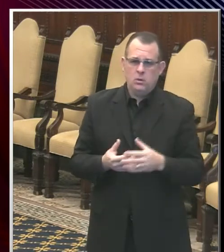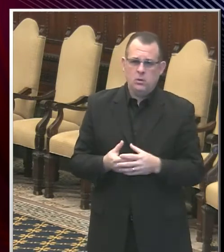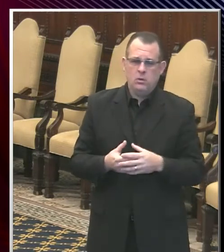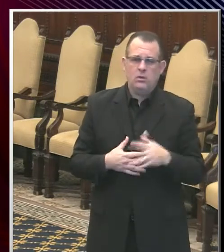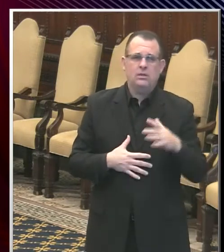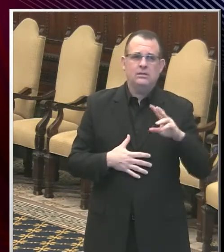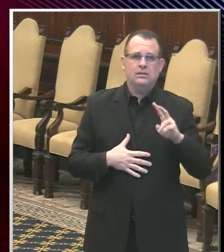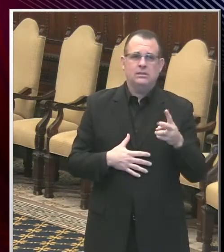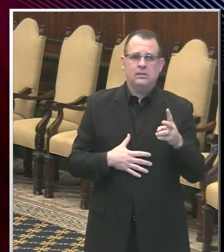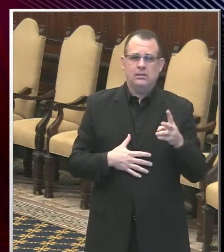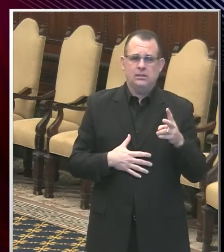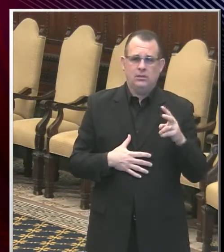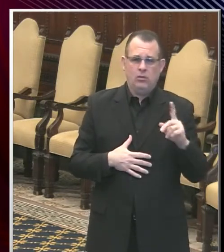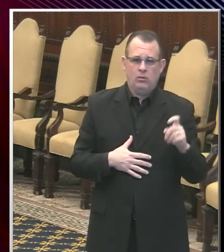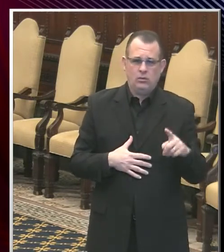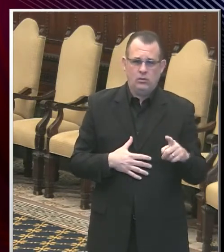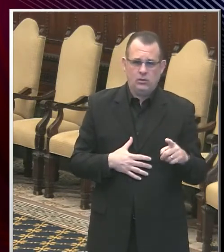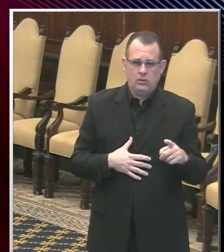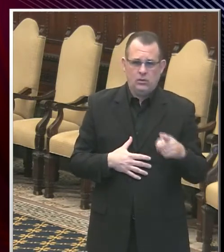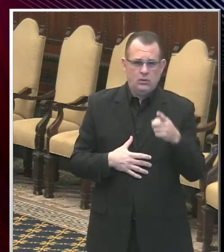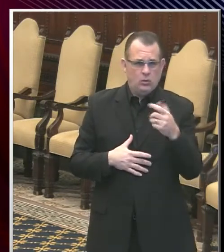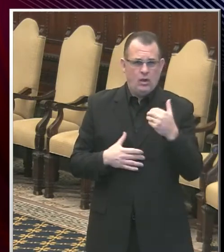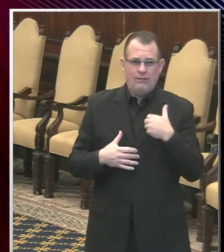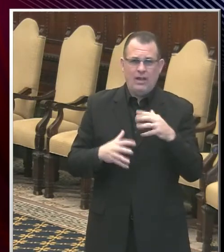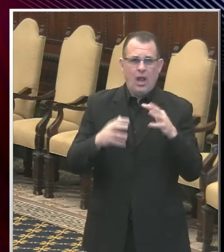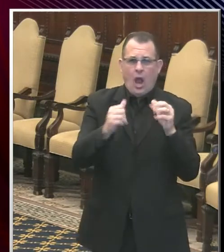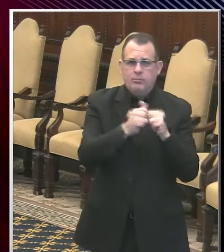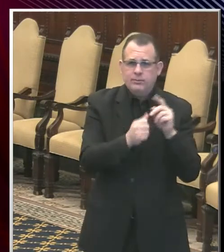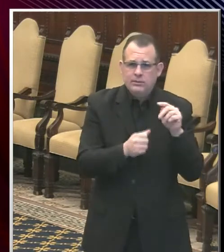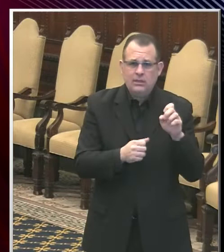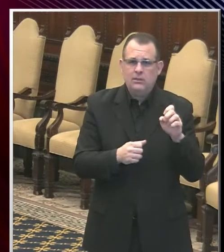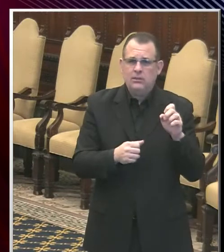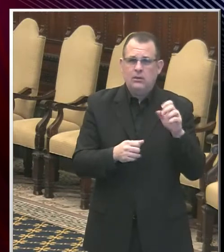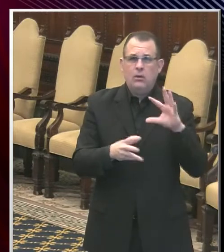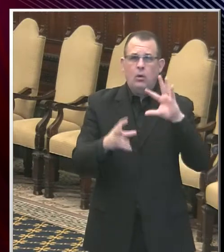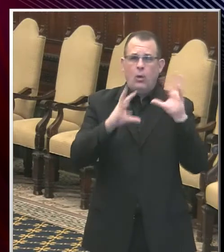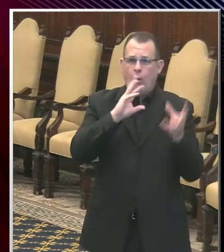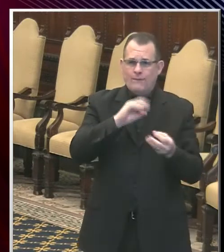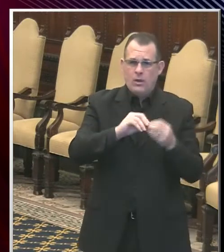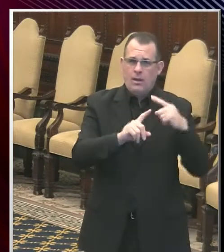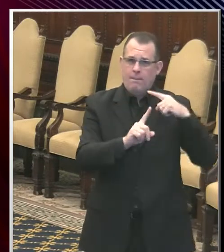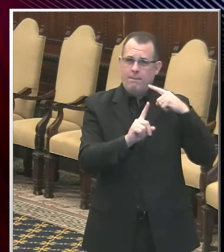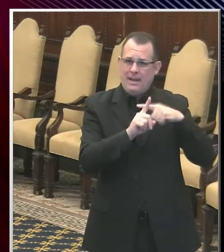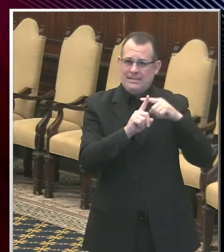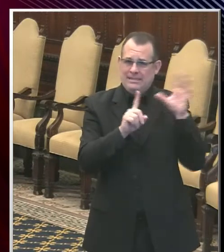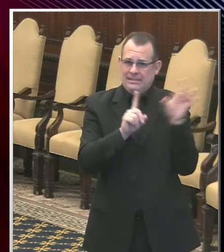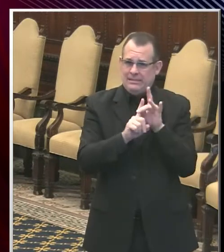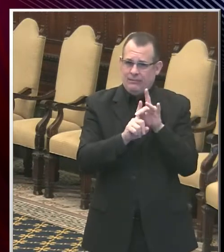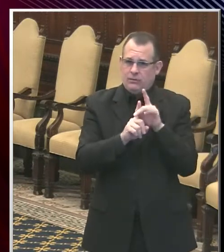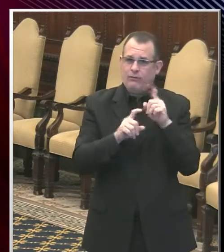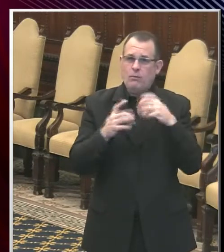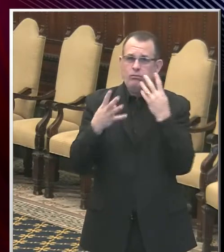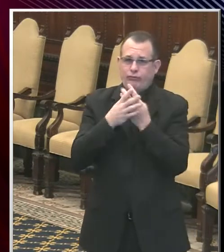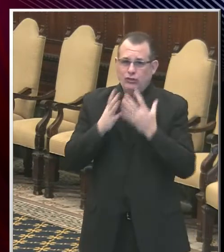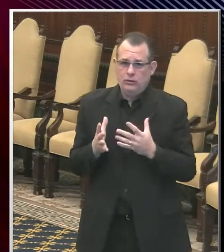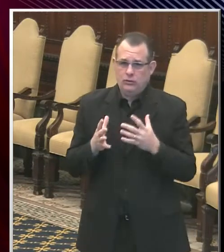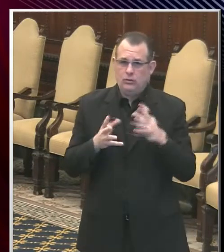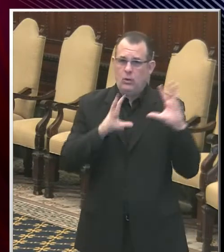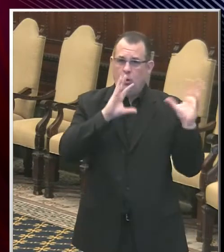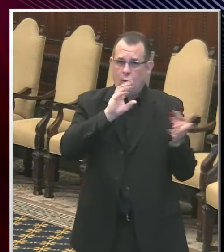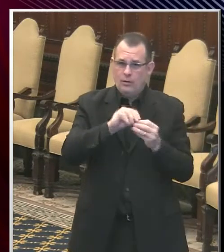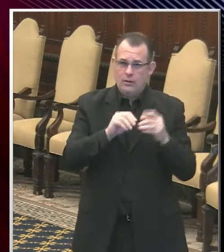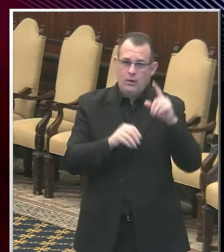is following off that. Do you have the updated cumulative positive tests from the prisons? Cumulative is